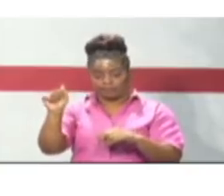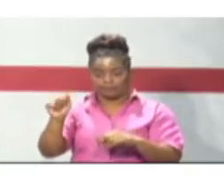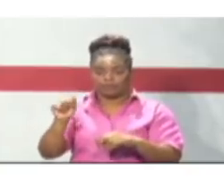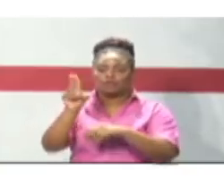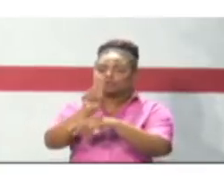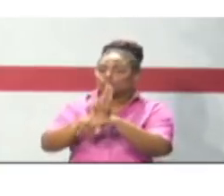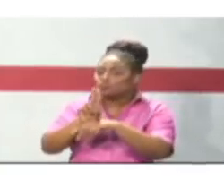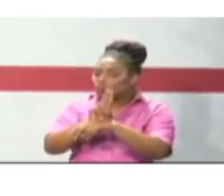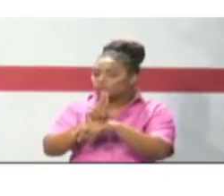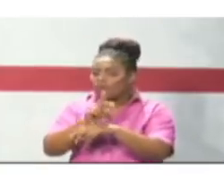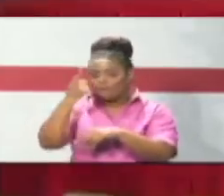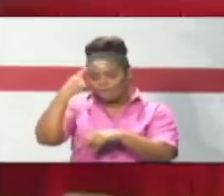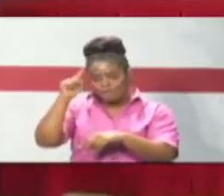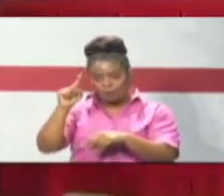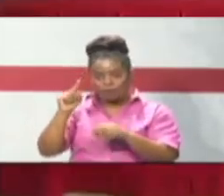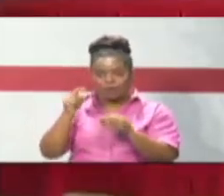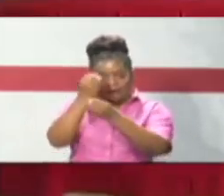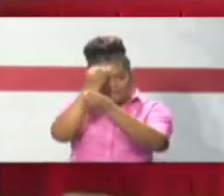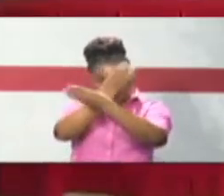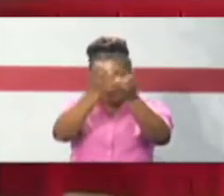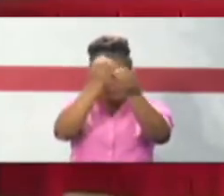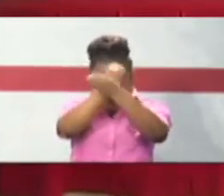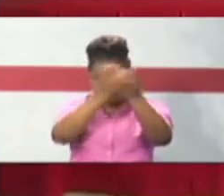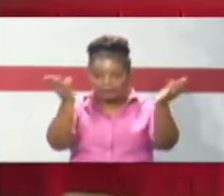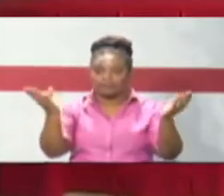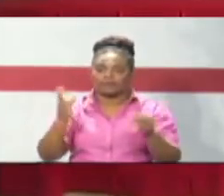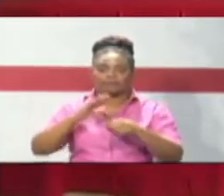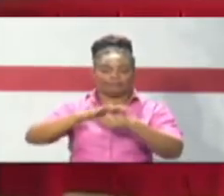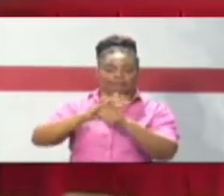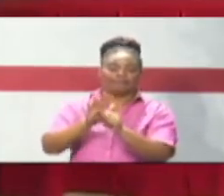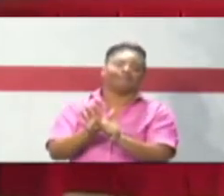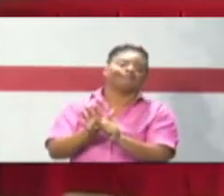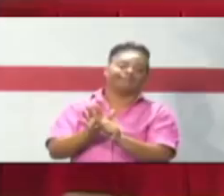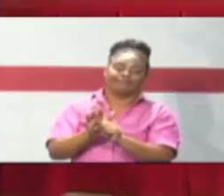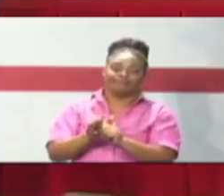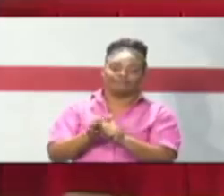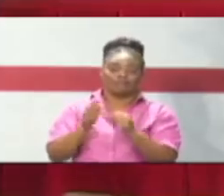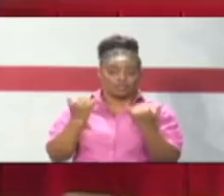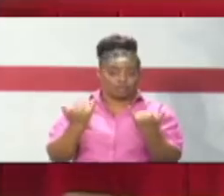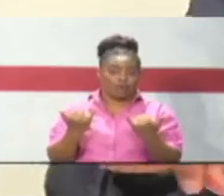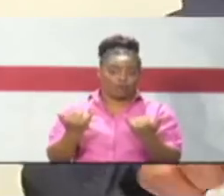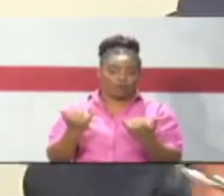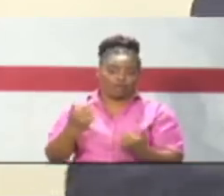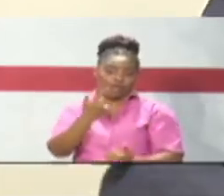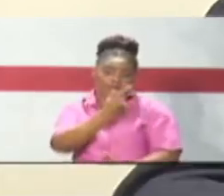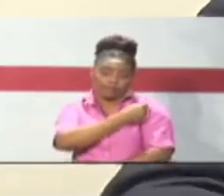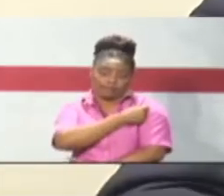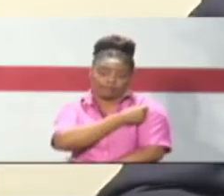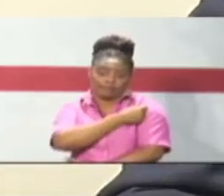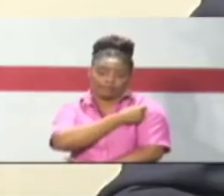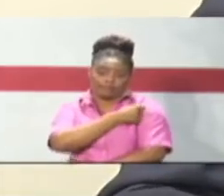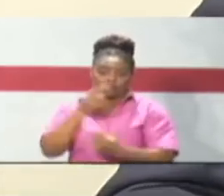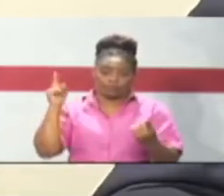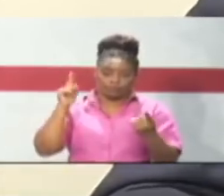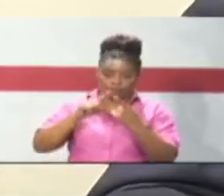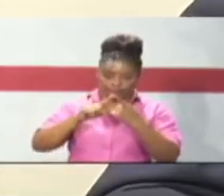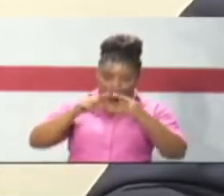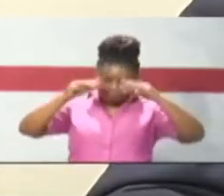Thank you. Thank you. So we have made vaccines available to the Ministry of National